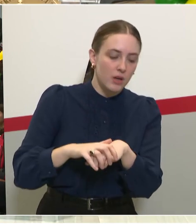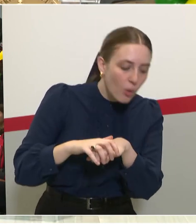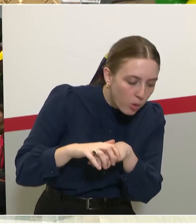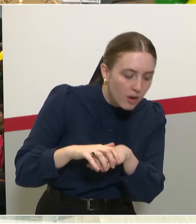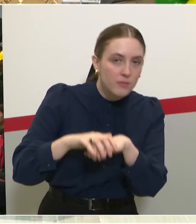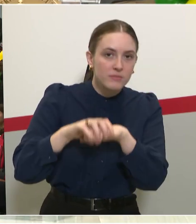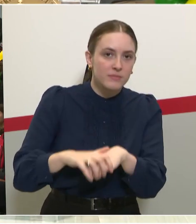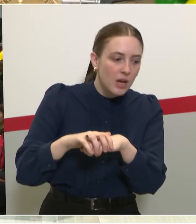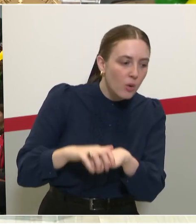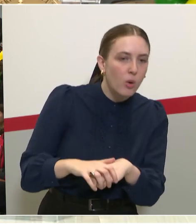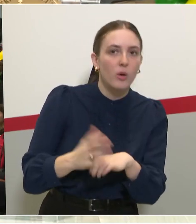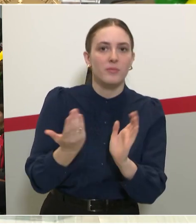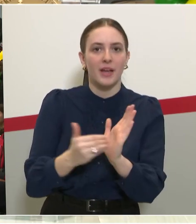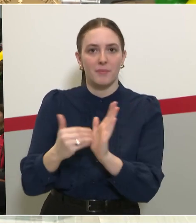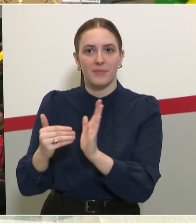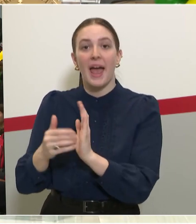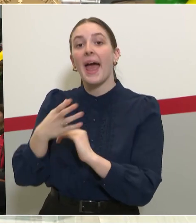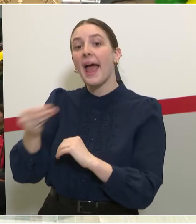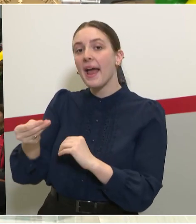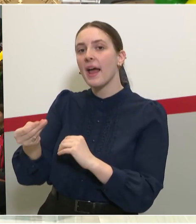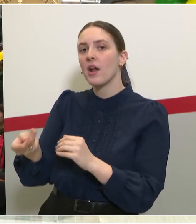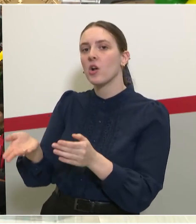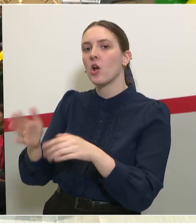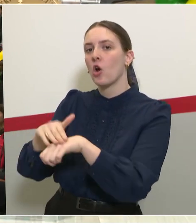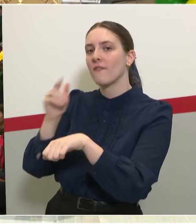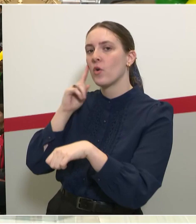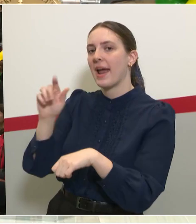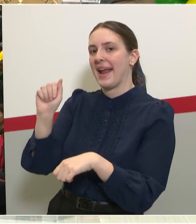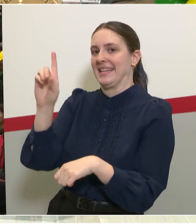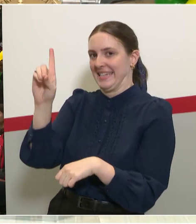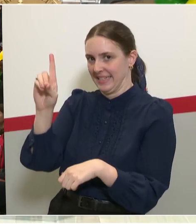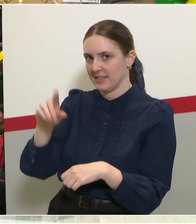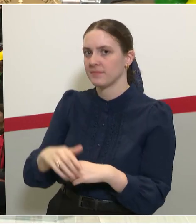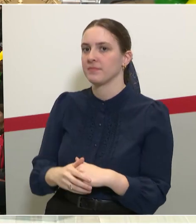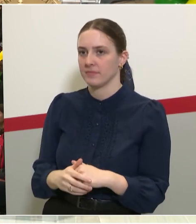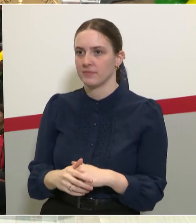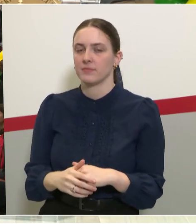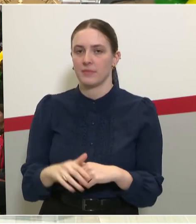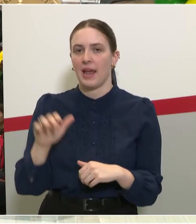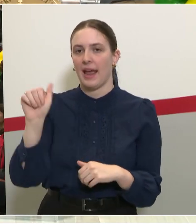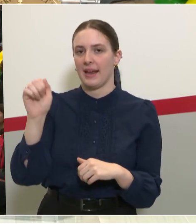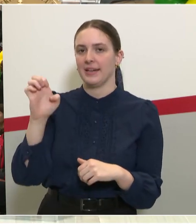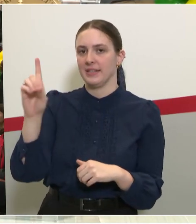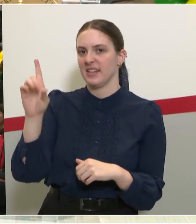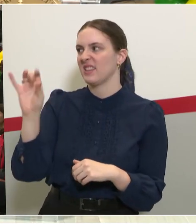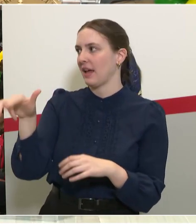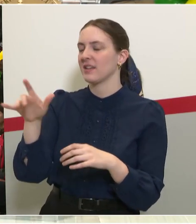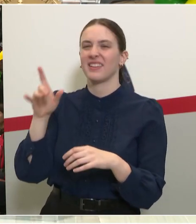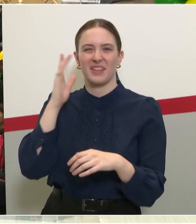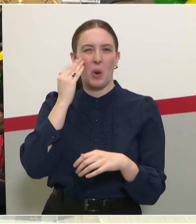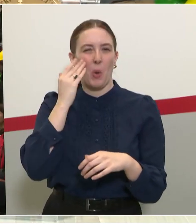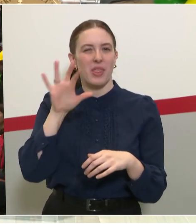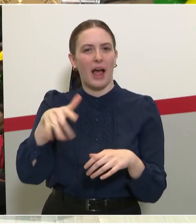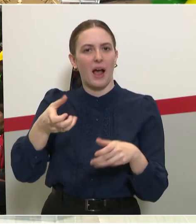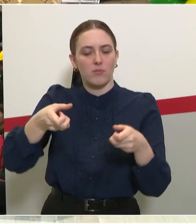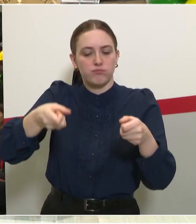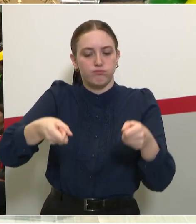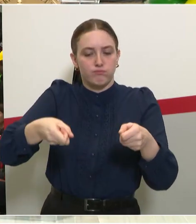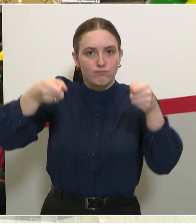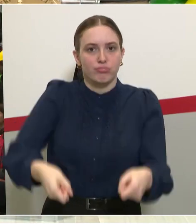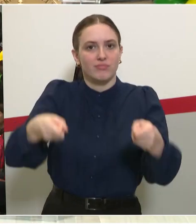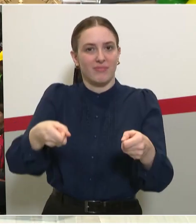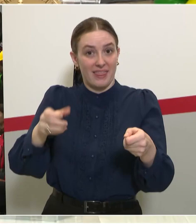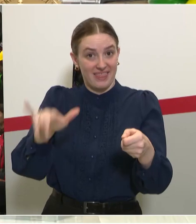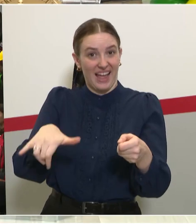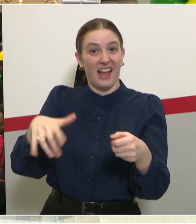come. Also call an AED. Yes. Yeah, that's like the shock thing. That it tells you the